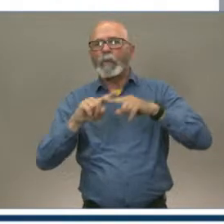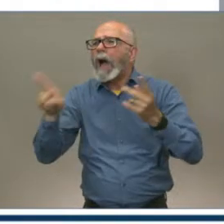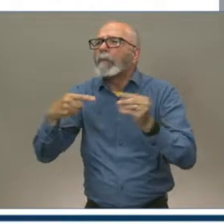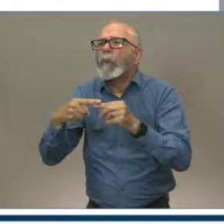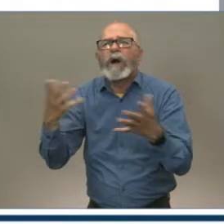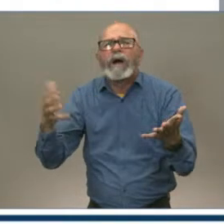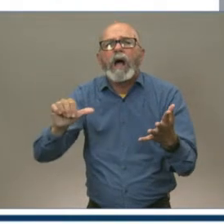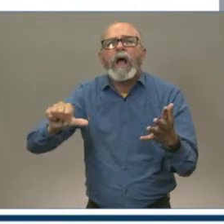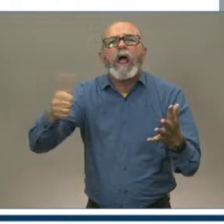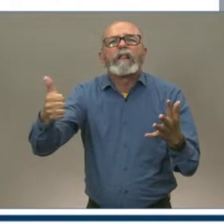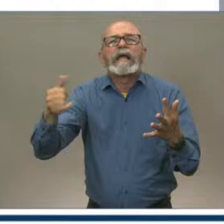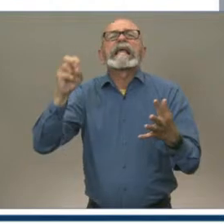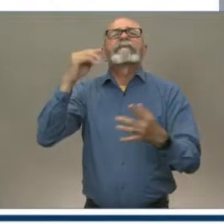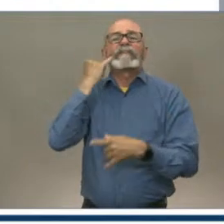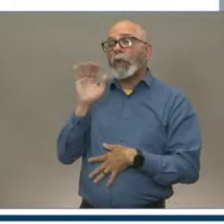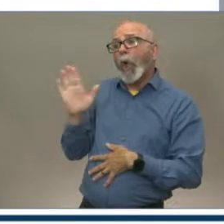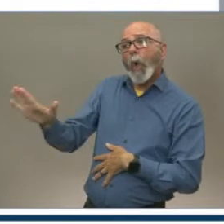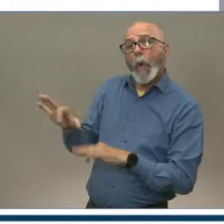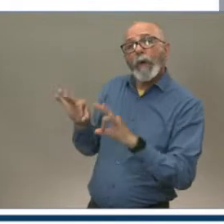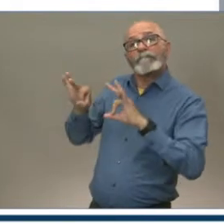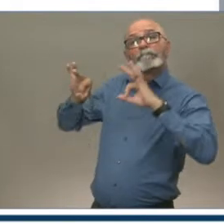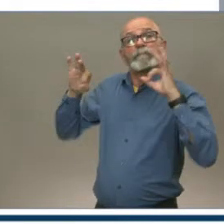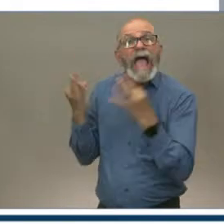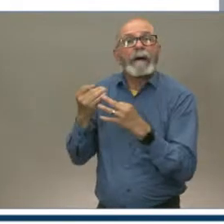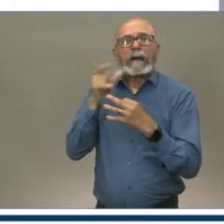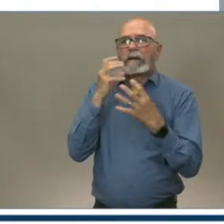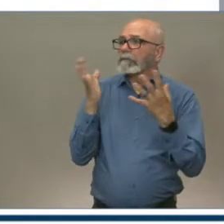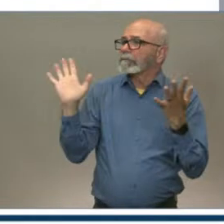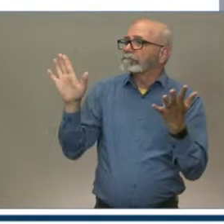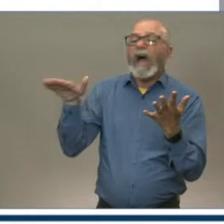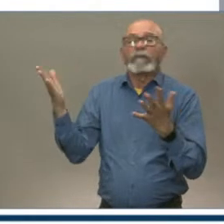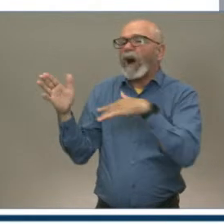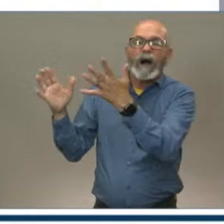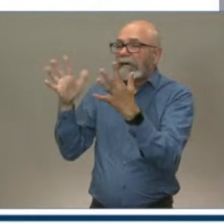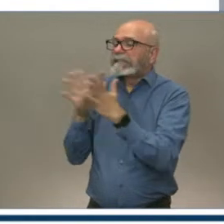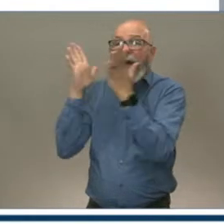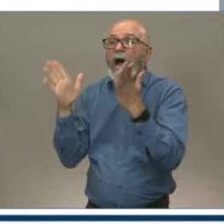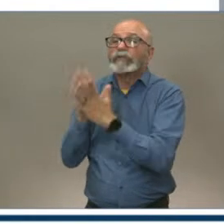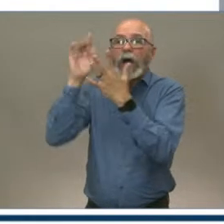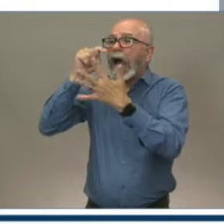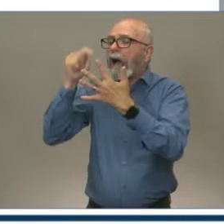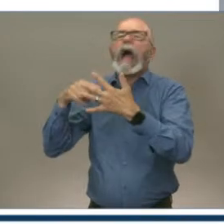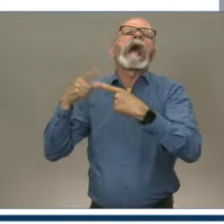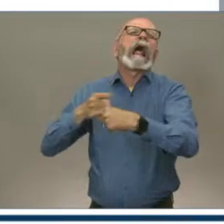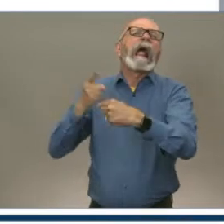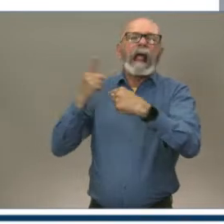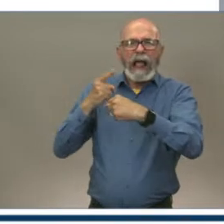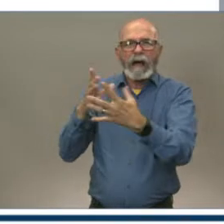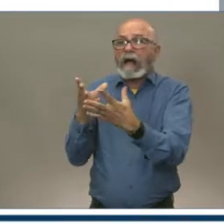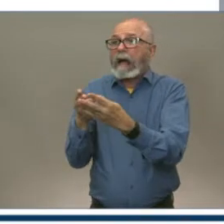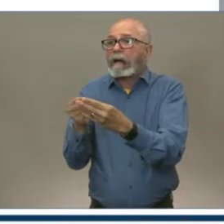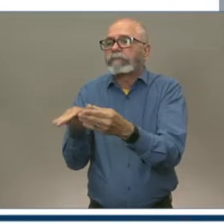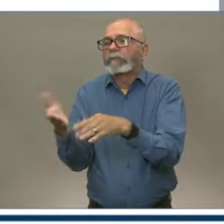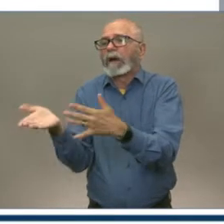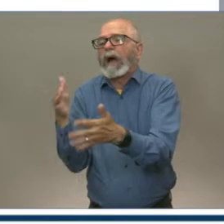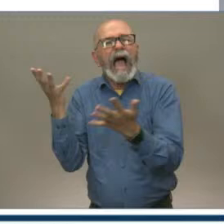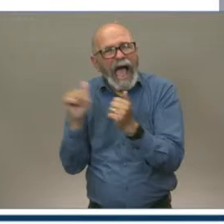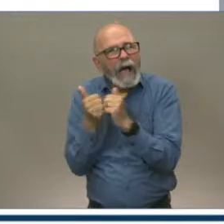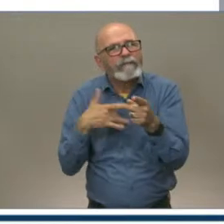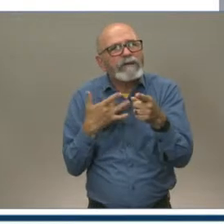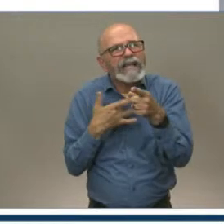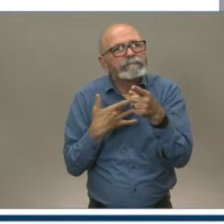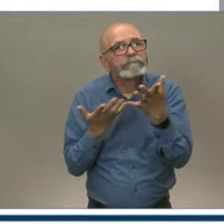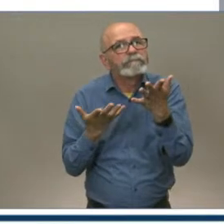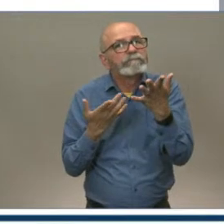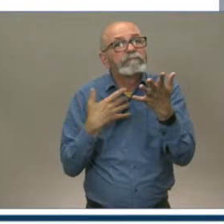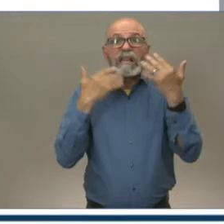loved one in danger who cannot fight this serious disease? We were relieved to hear that police acted